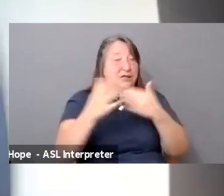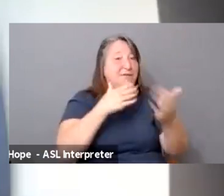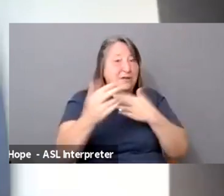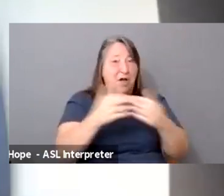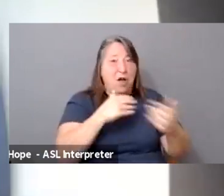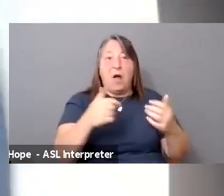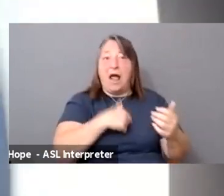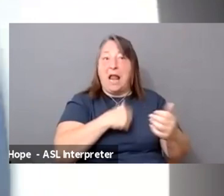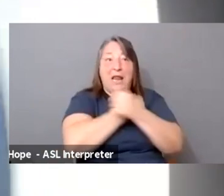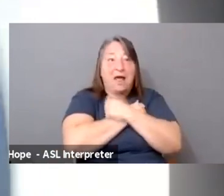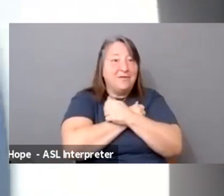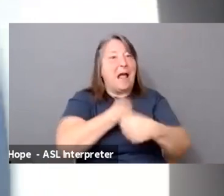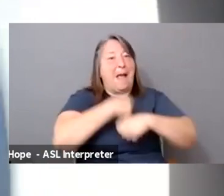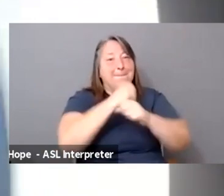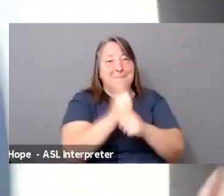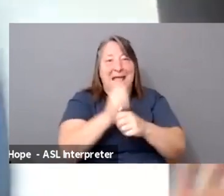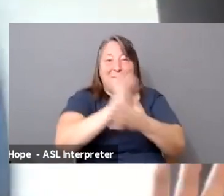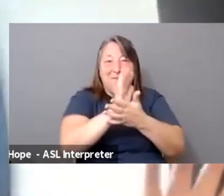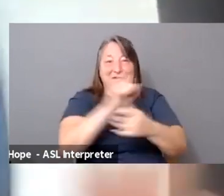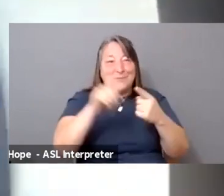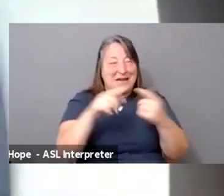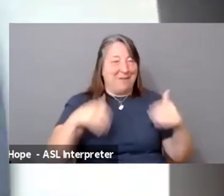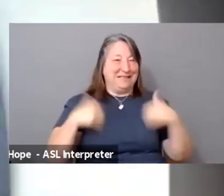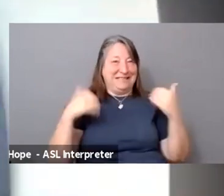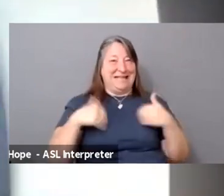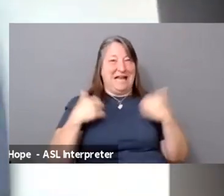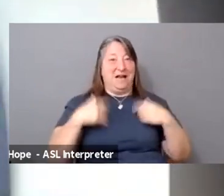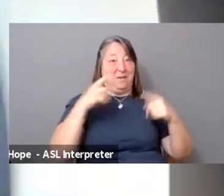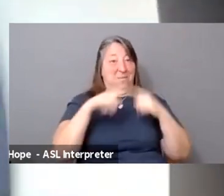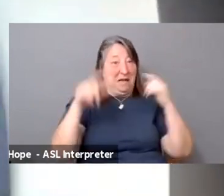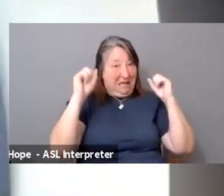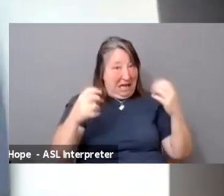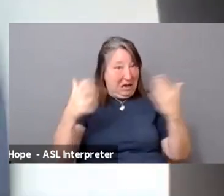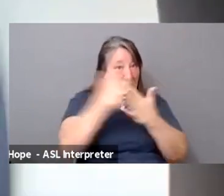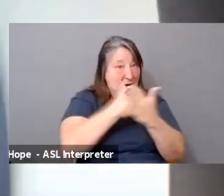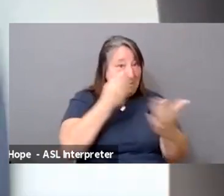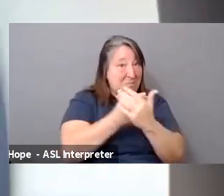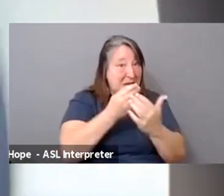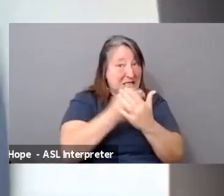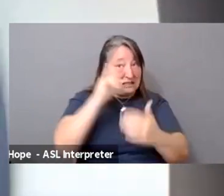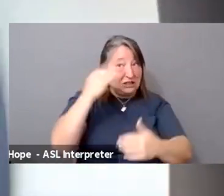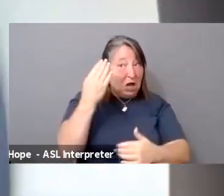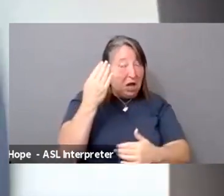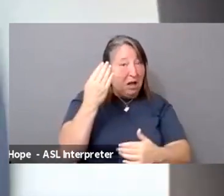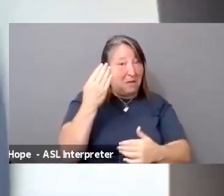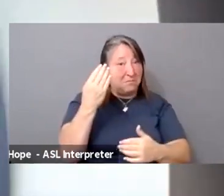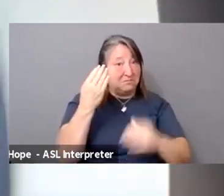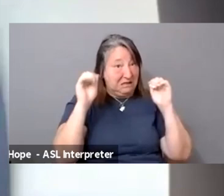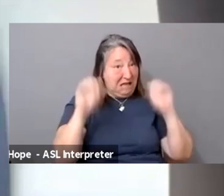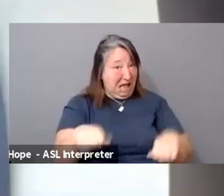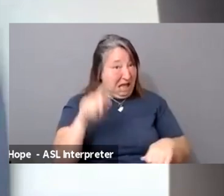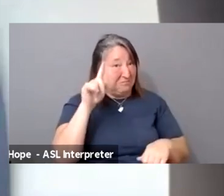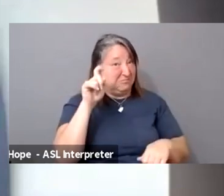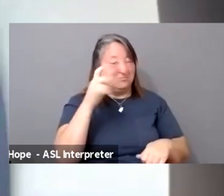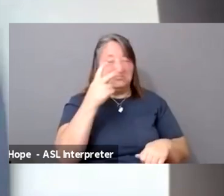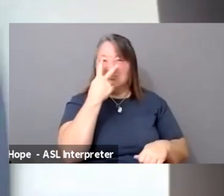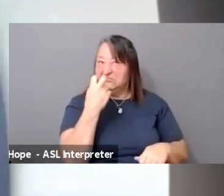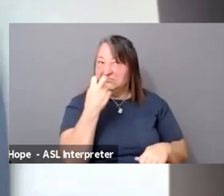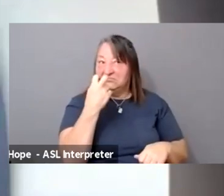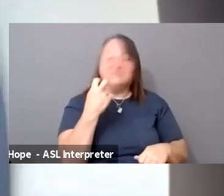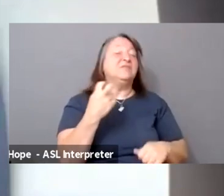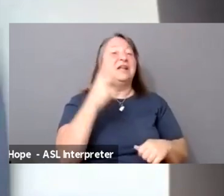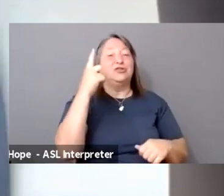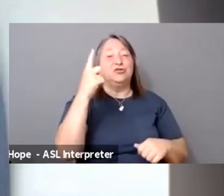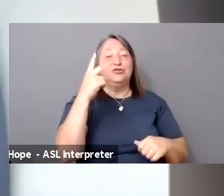inclined towards. I made little films when I was younger. I just didn't think you could do it for a living. And the two scripts I wrote very early